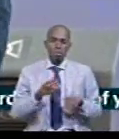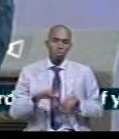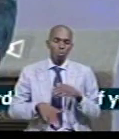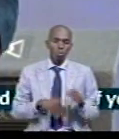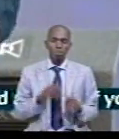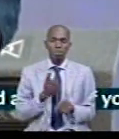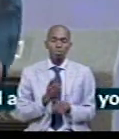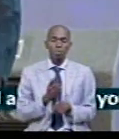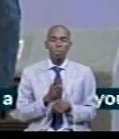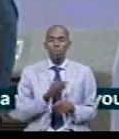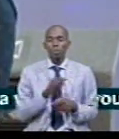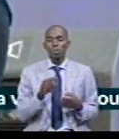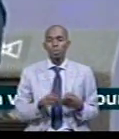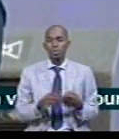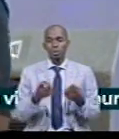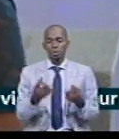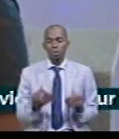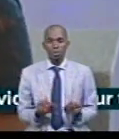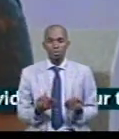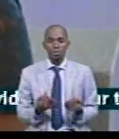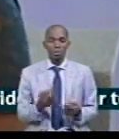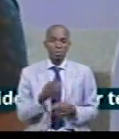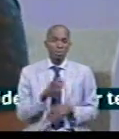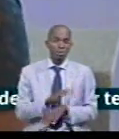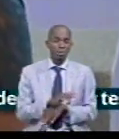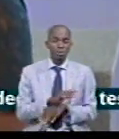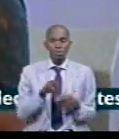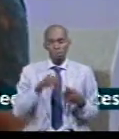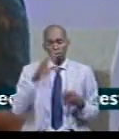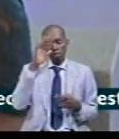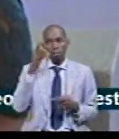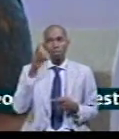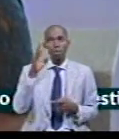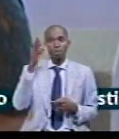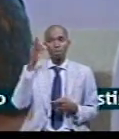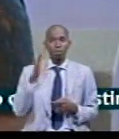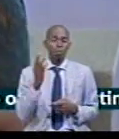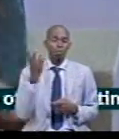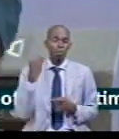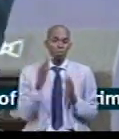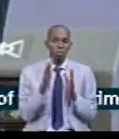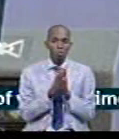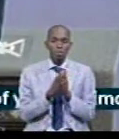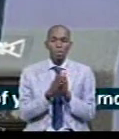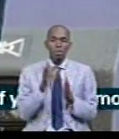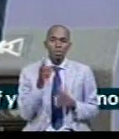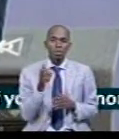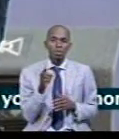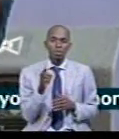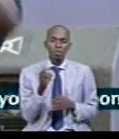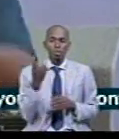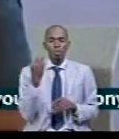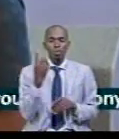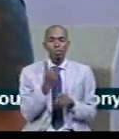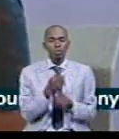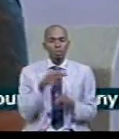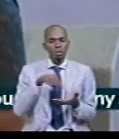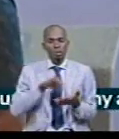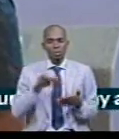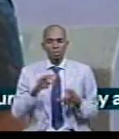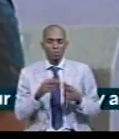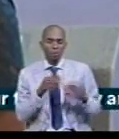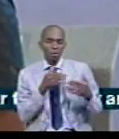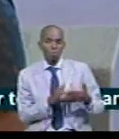When we came just this evening, when the man of God was praying, I could talk very well. I was standing just by this side. I